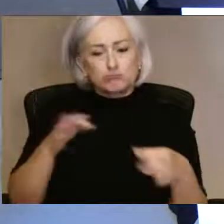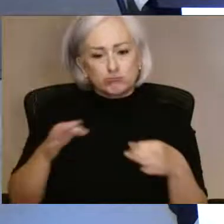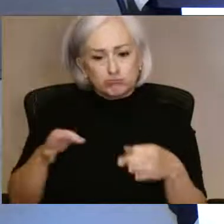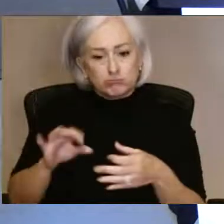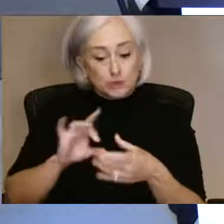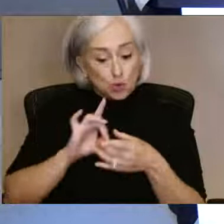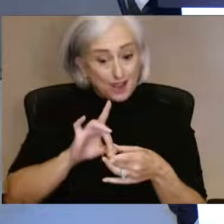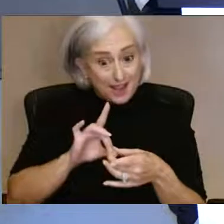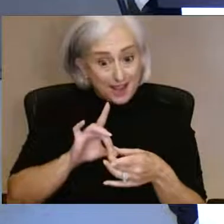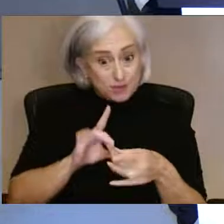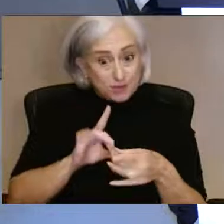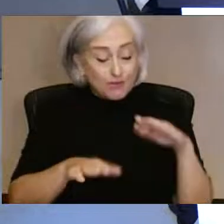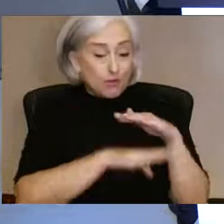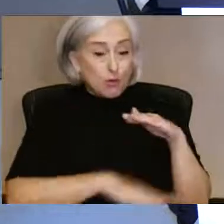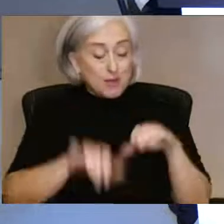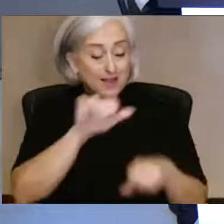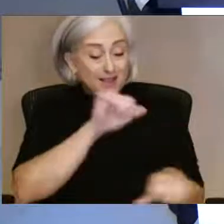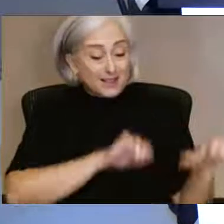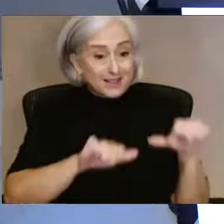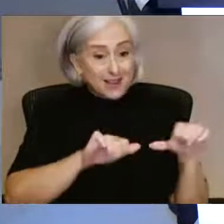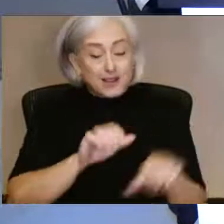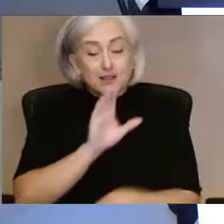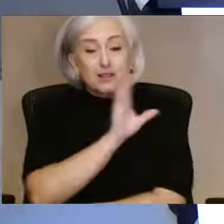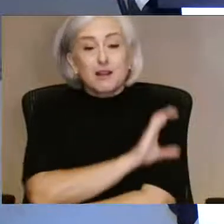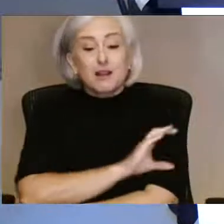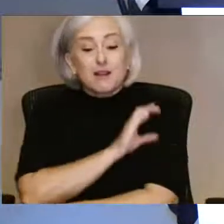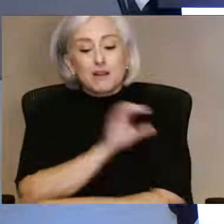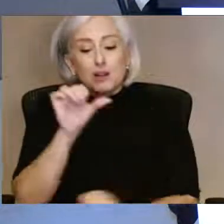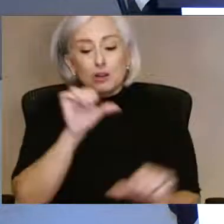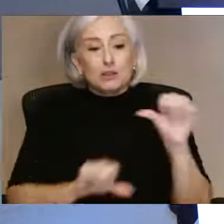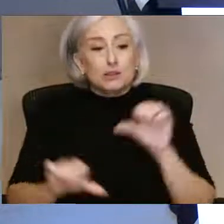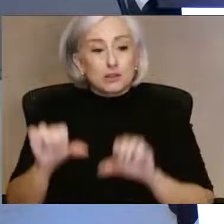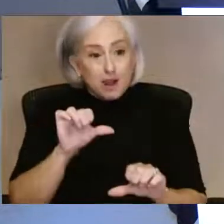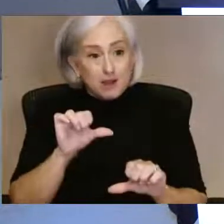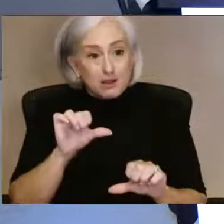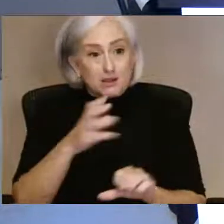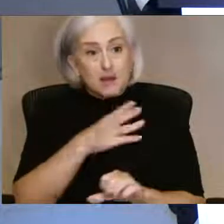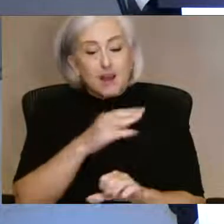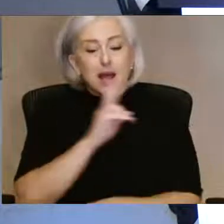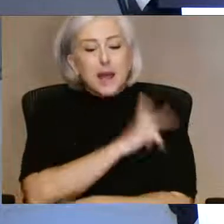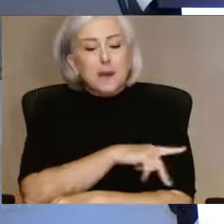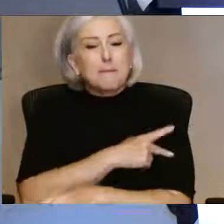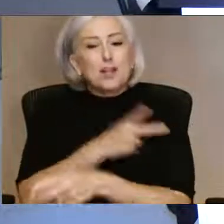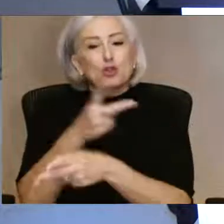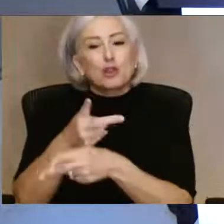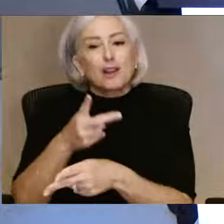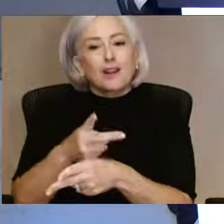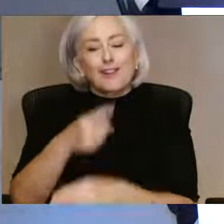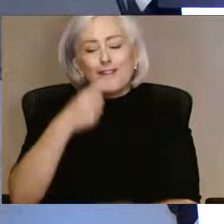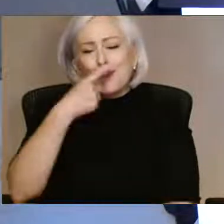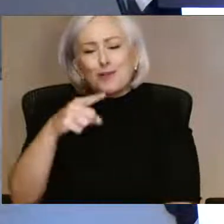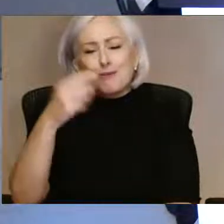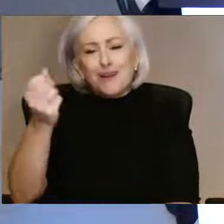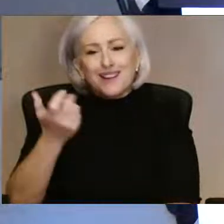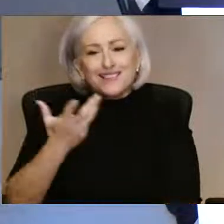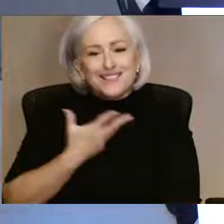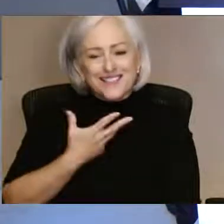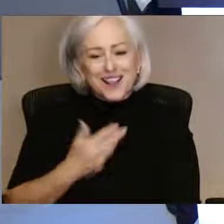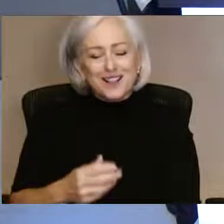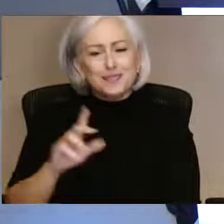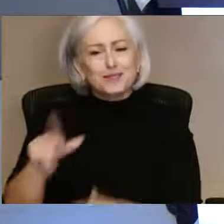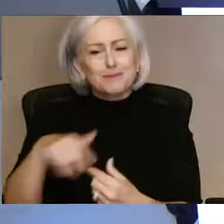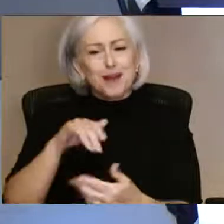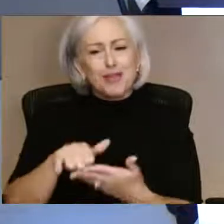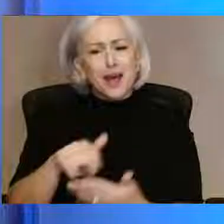science, clinical science, and patient care. Could you tell our audience about that